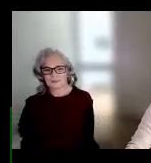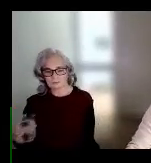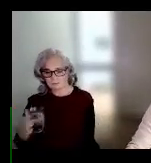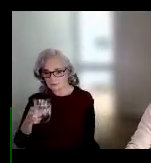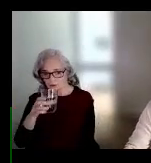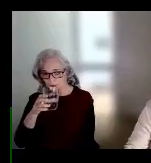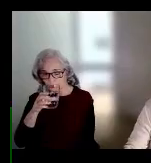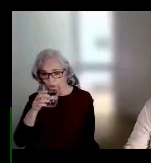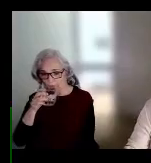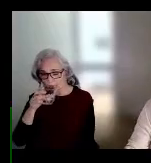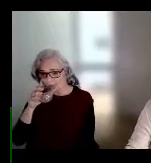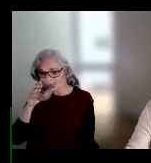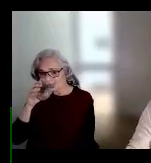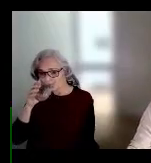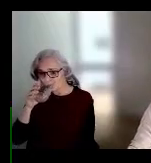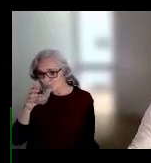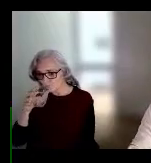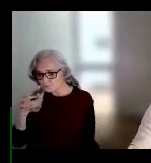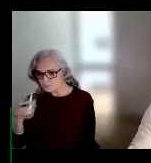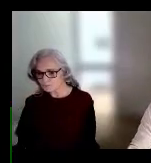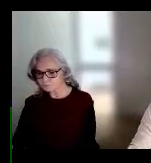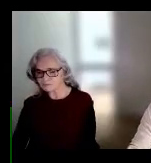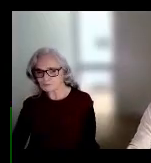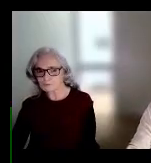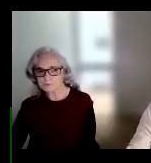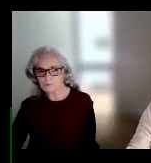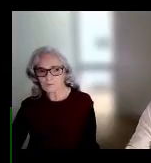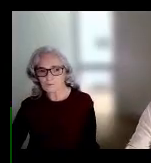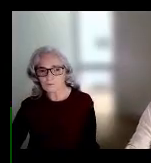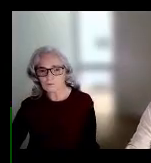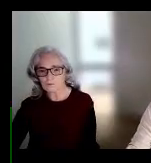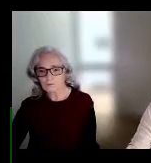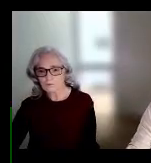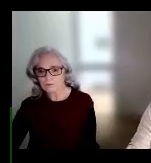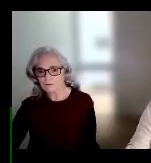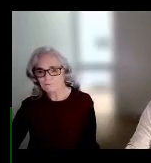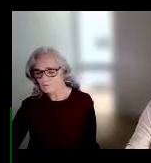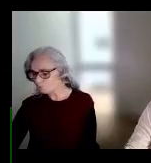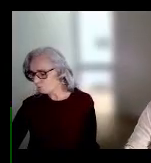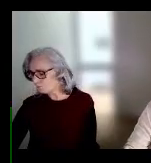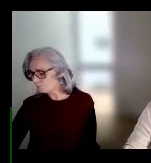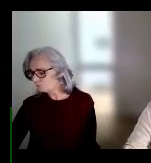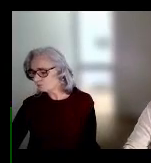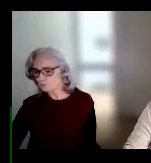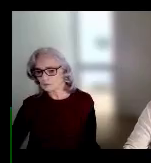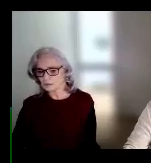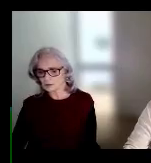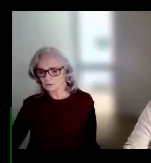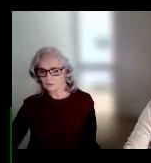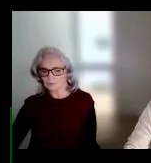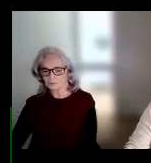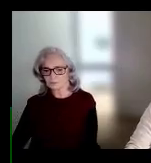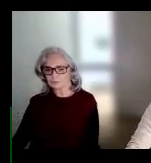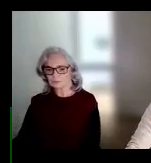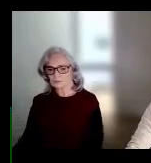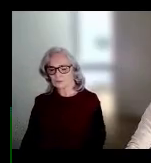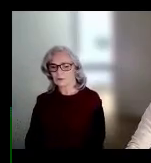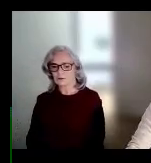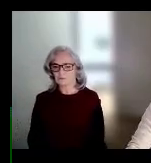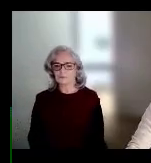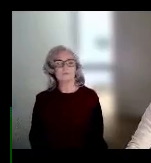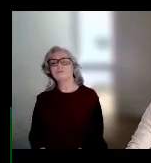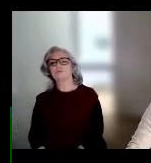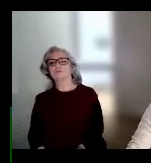So this is a project that Anne is actually leading as well. And